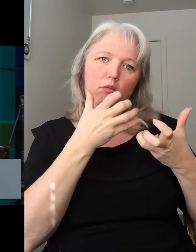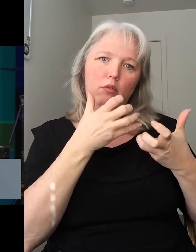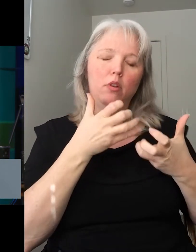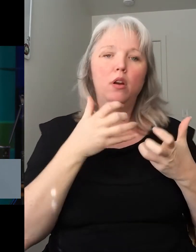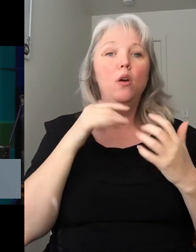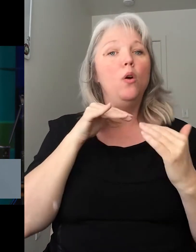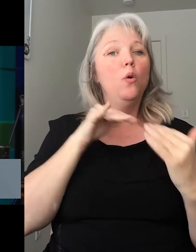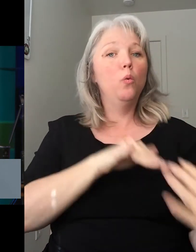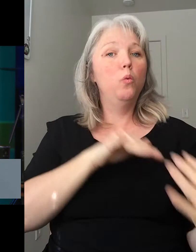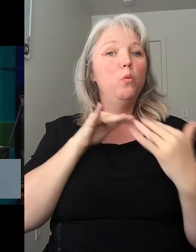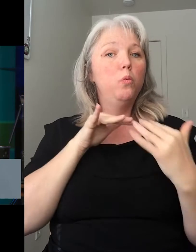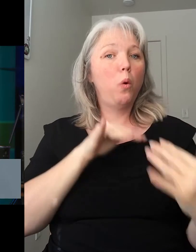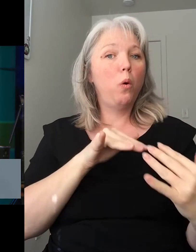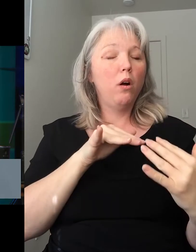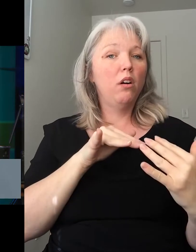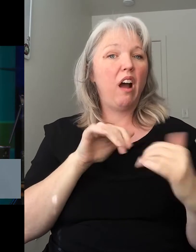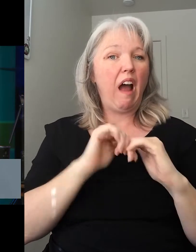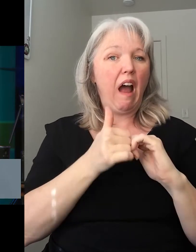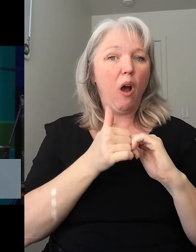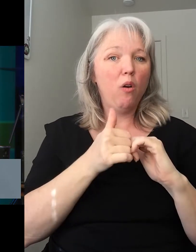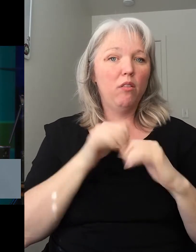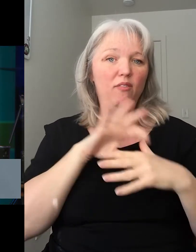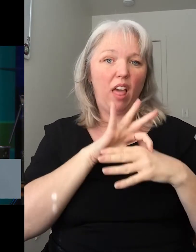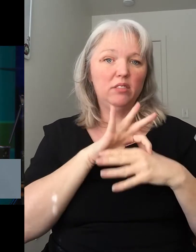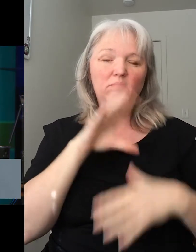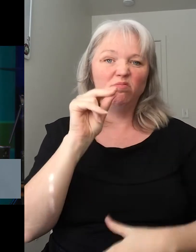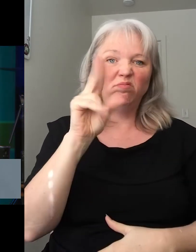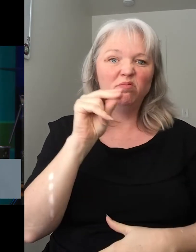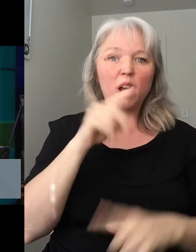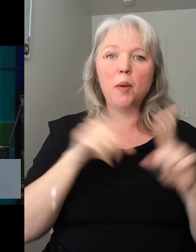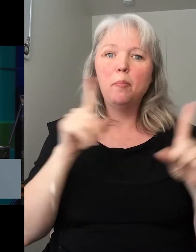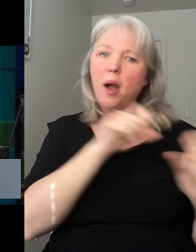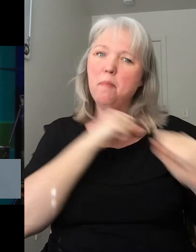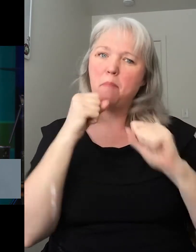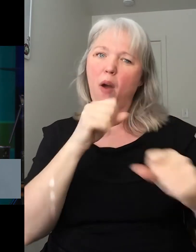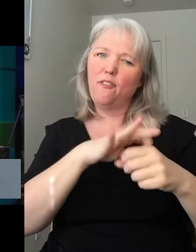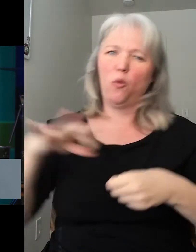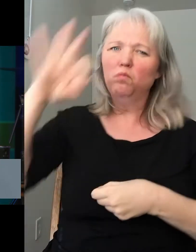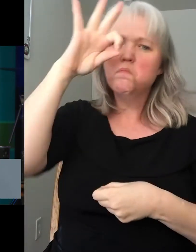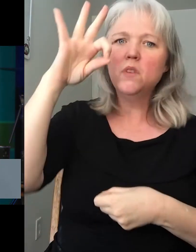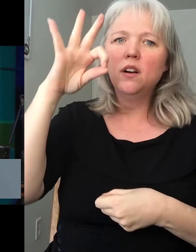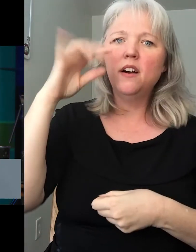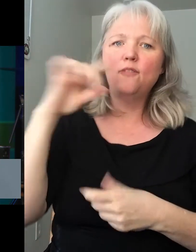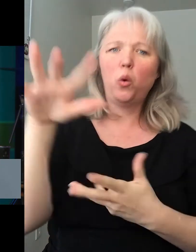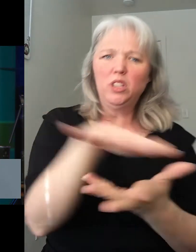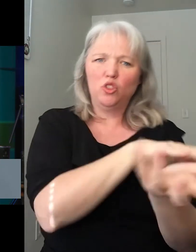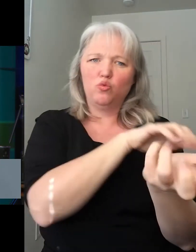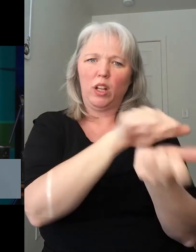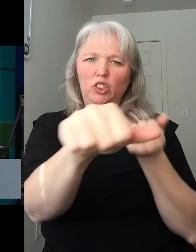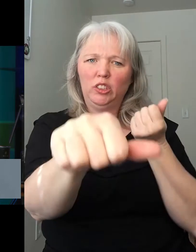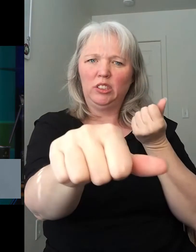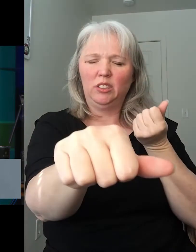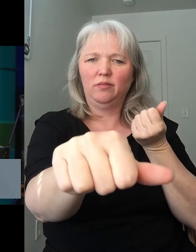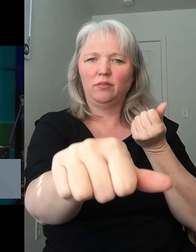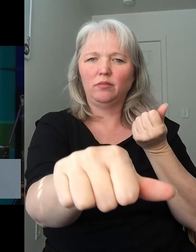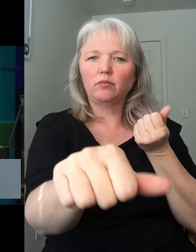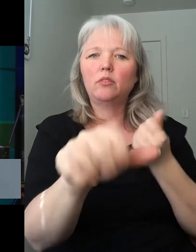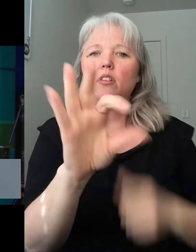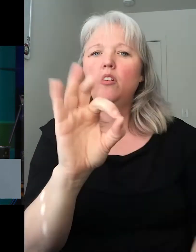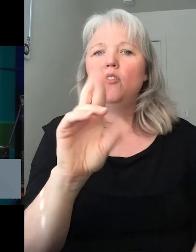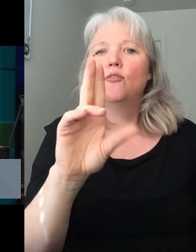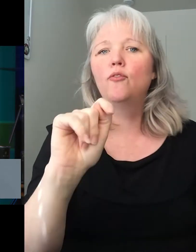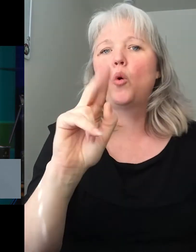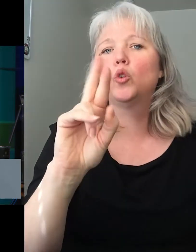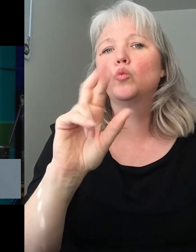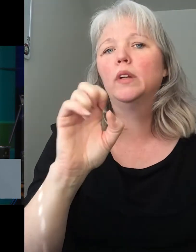our warfare are not of the flesh, but divinely powerful for the destruction of fortresses.